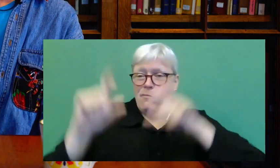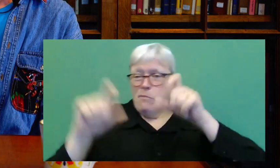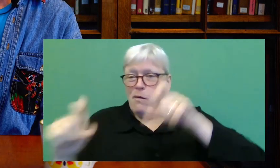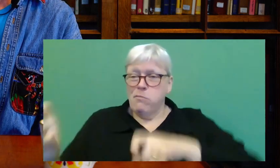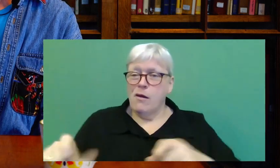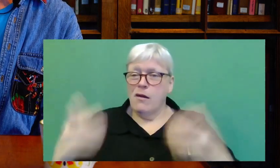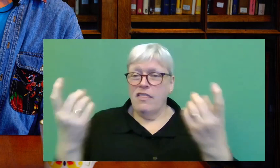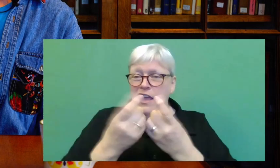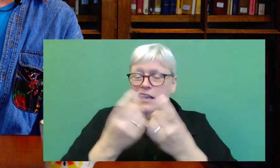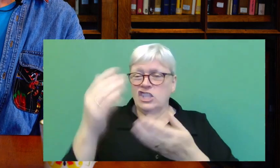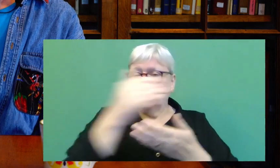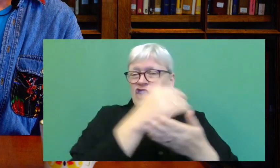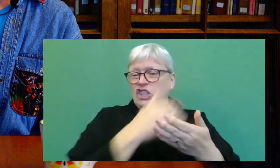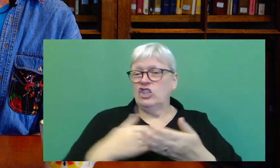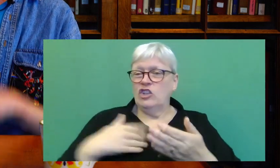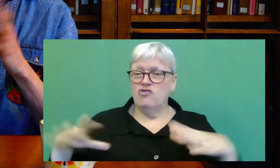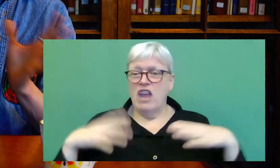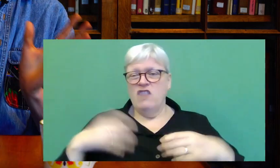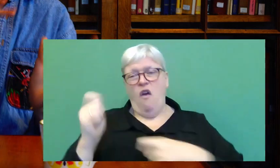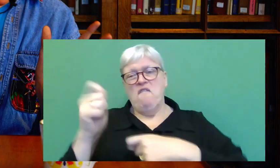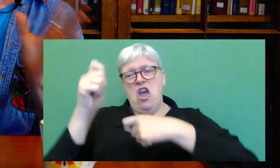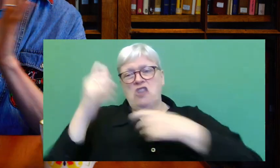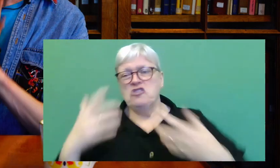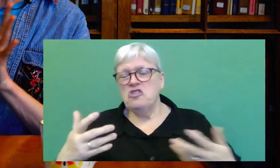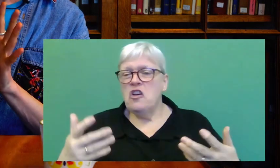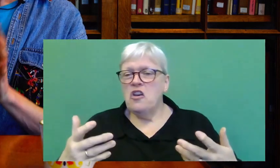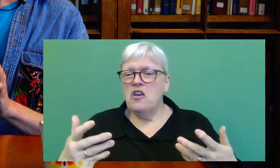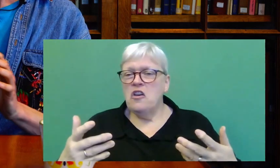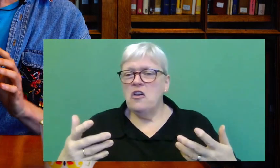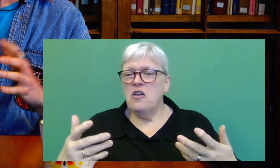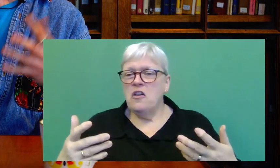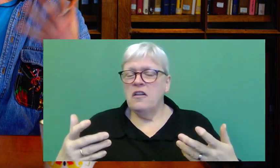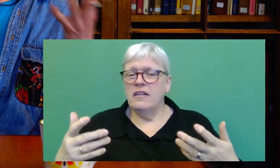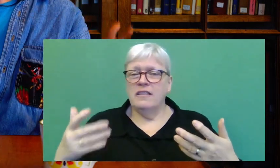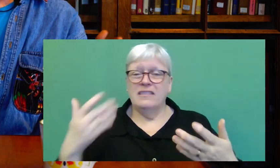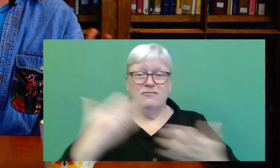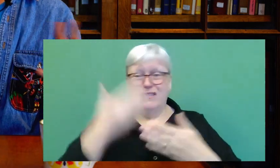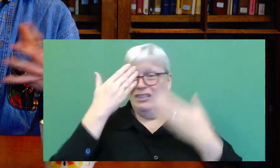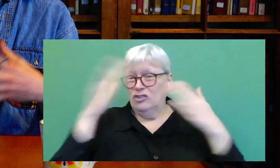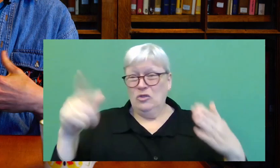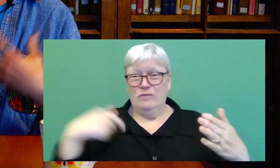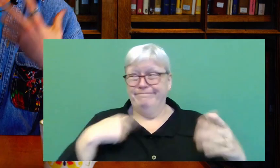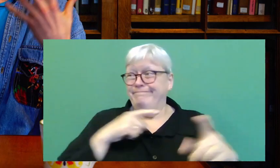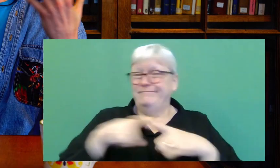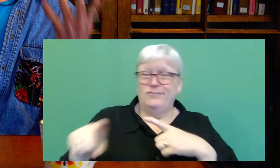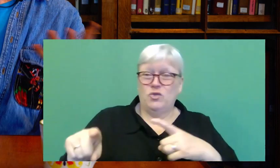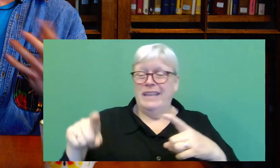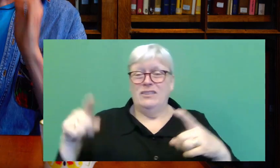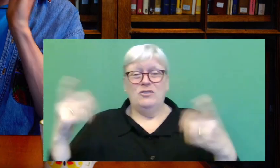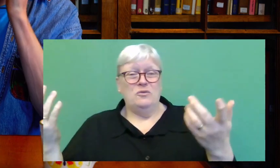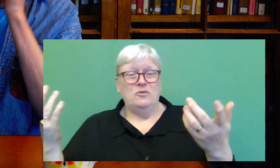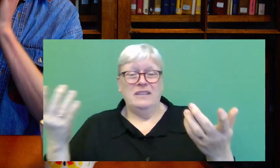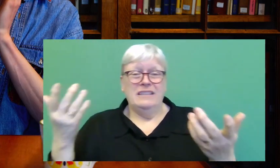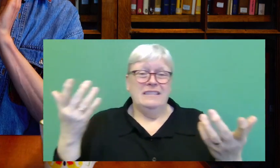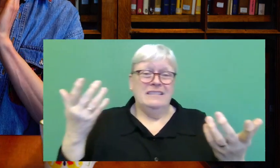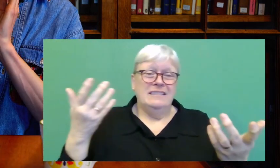soldier-esque vocabulary. But it was all a show because I was trying to earn my way off into the campestral vastness because I knew at the